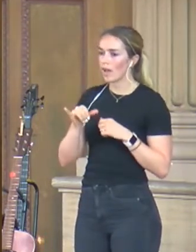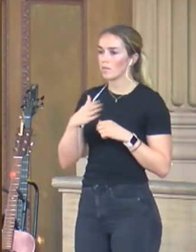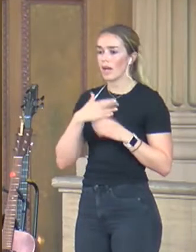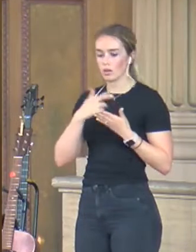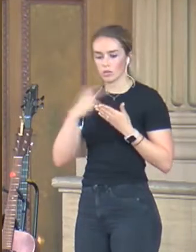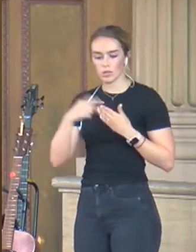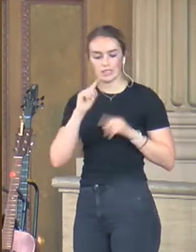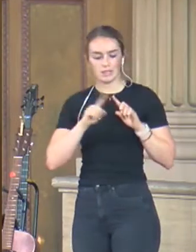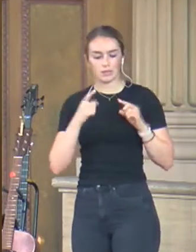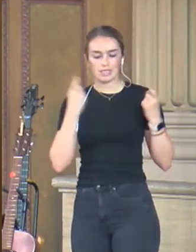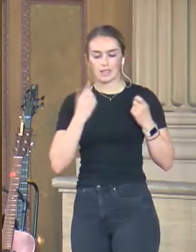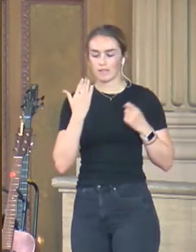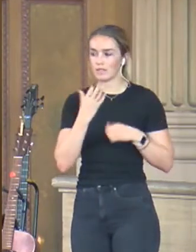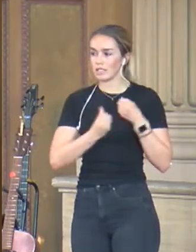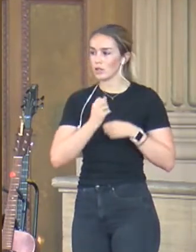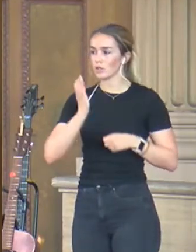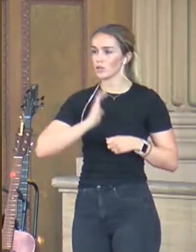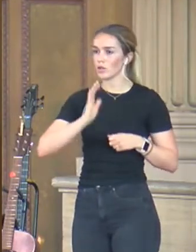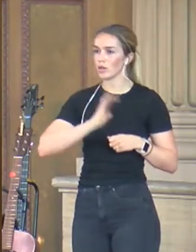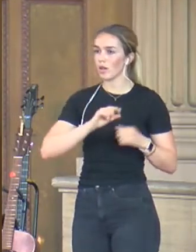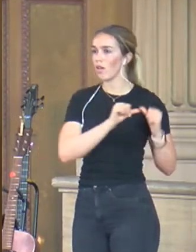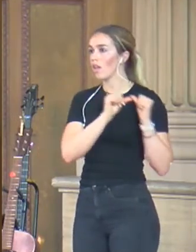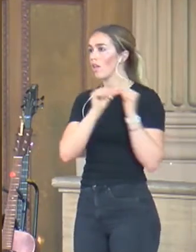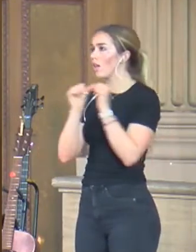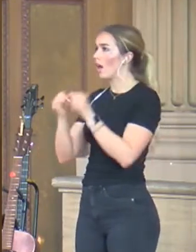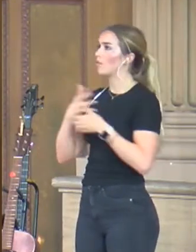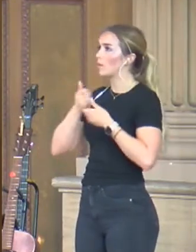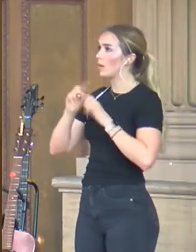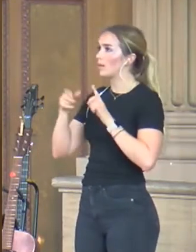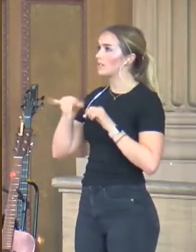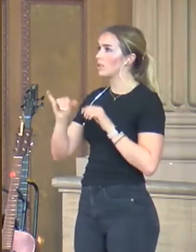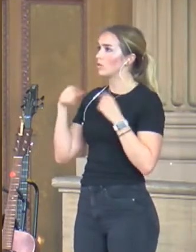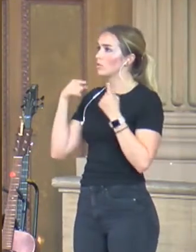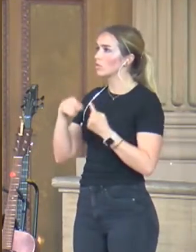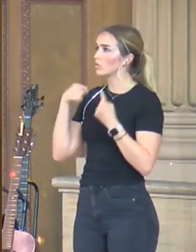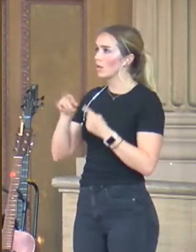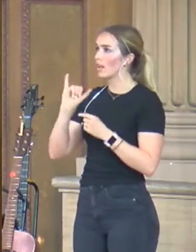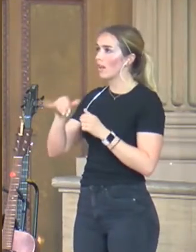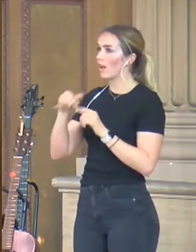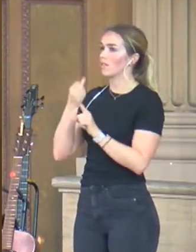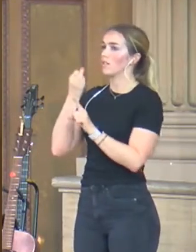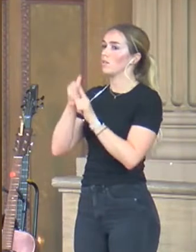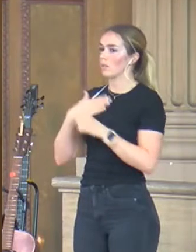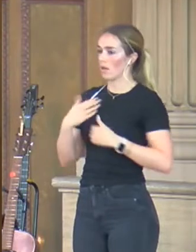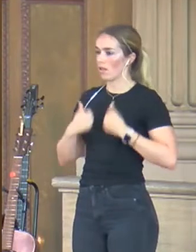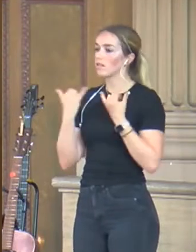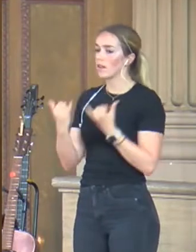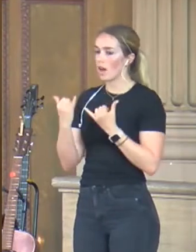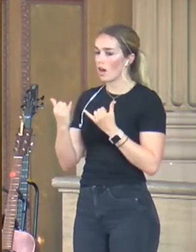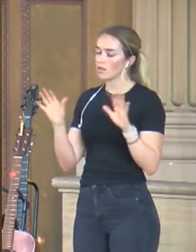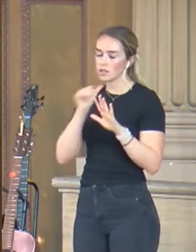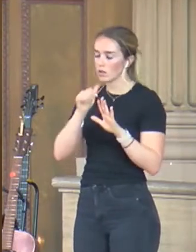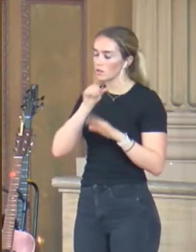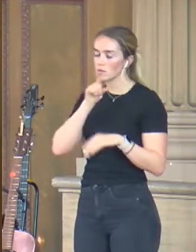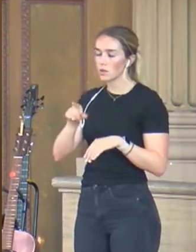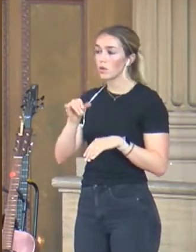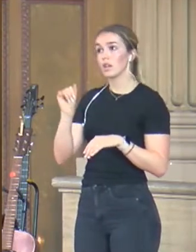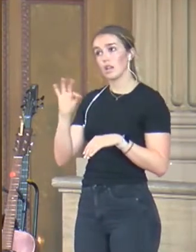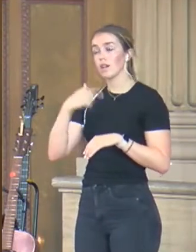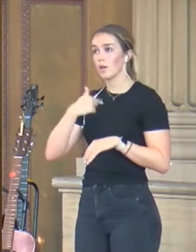of that sin I committed 15 years ago and have long since repented of. Like, this is finally that thing catching up to me. Or if I was just a better